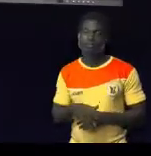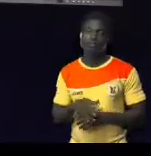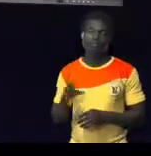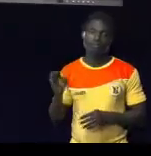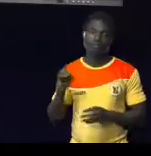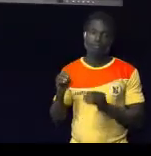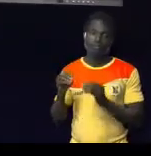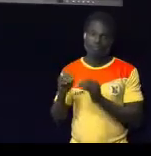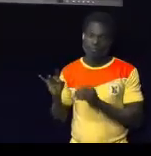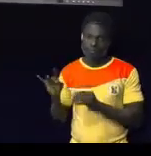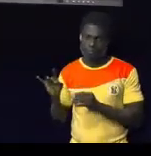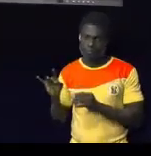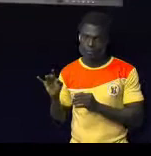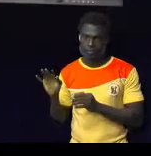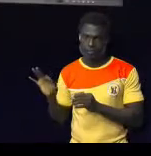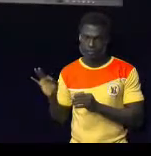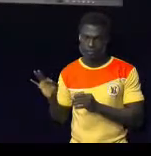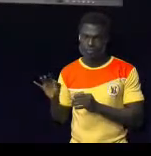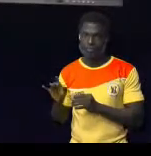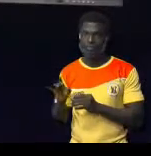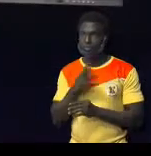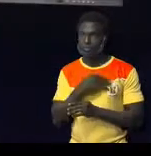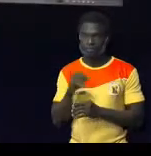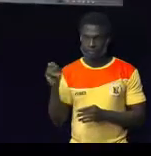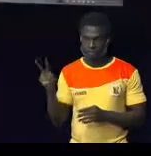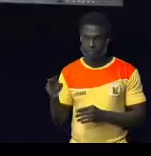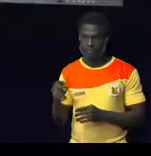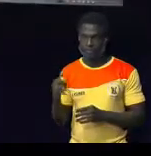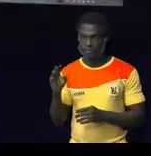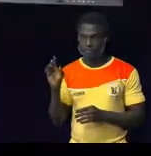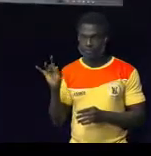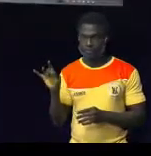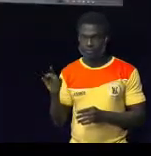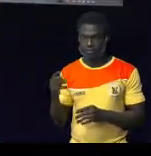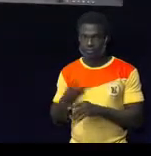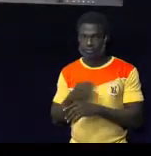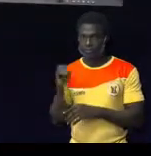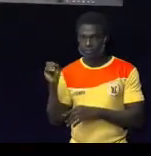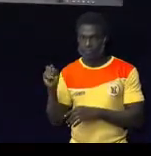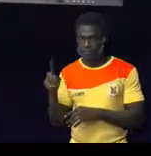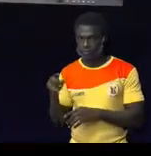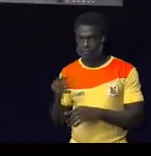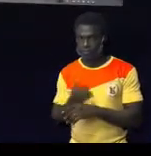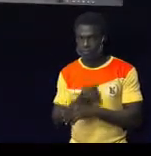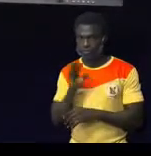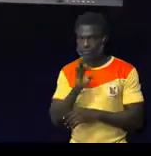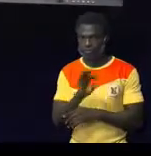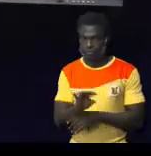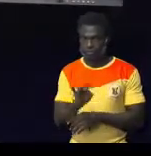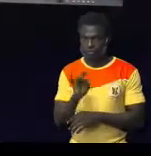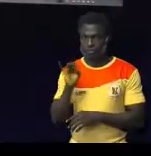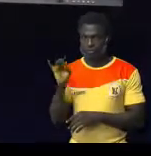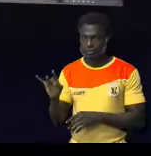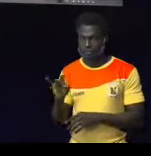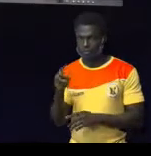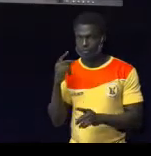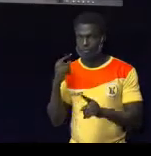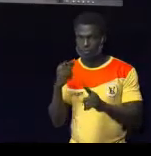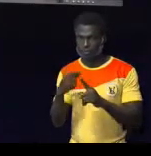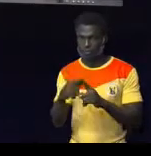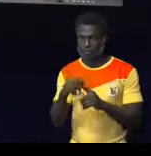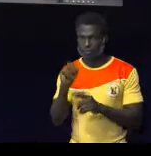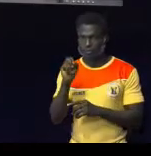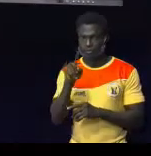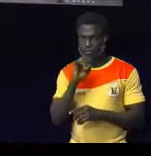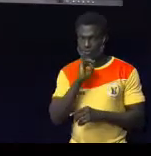left. 89 up to 100, you have 11 left. So you multiply 8 by 11 and you get 88. Then 8 plus 11